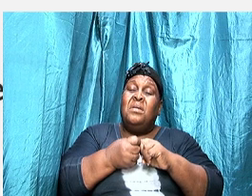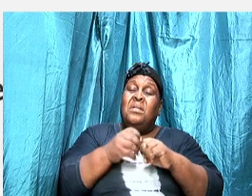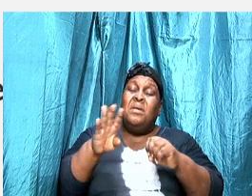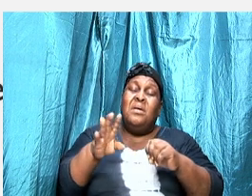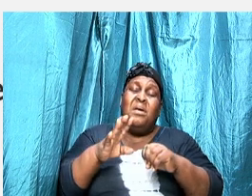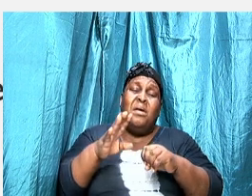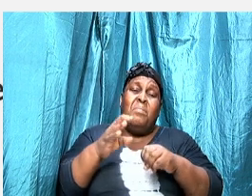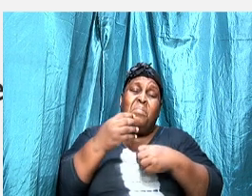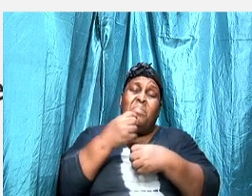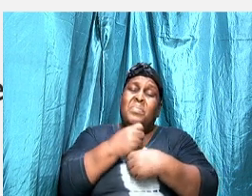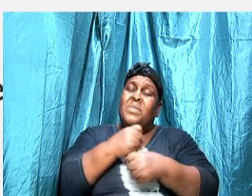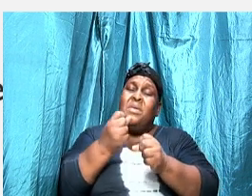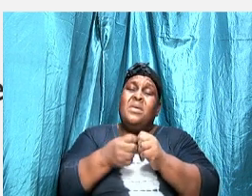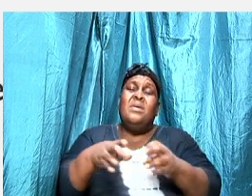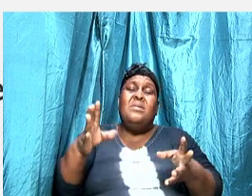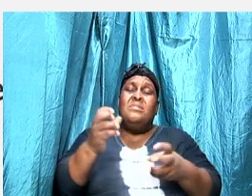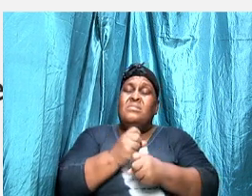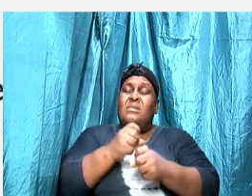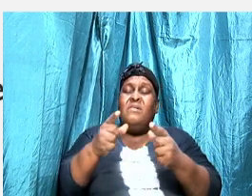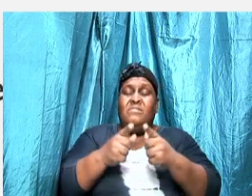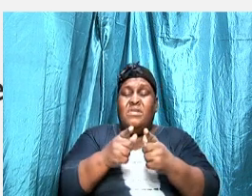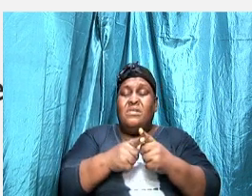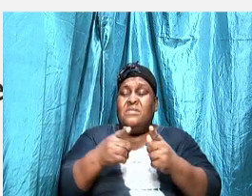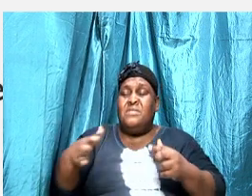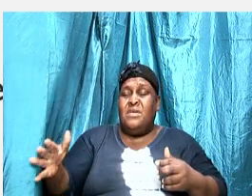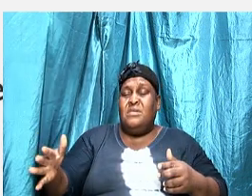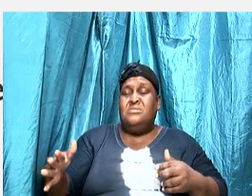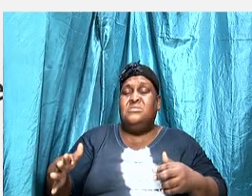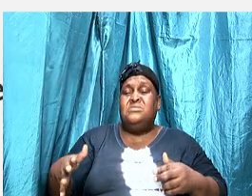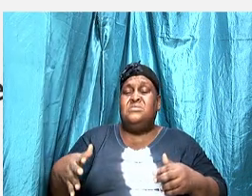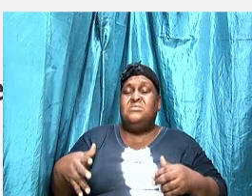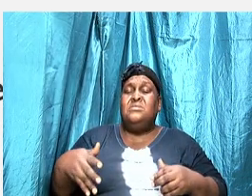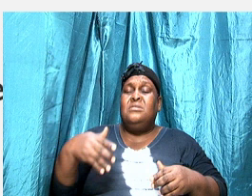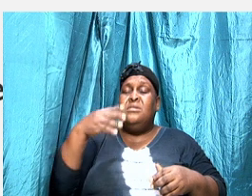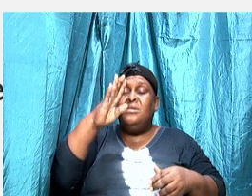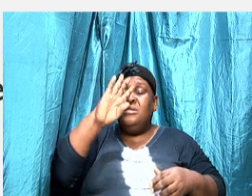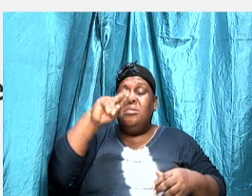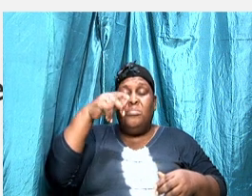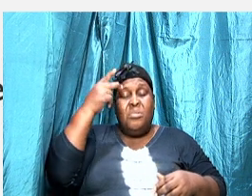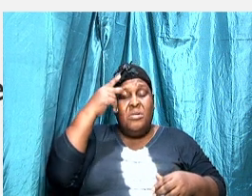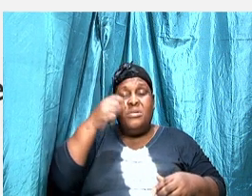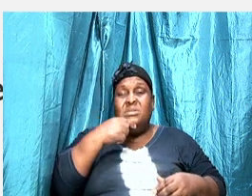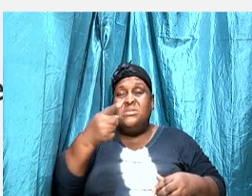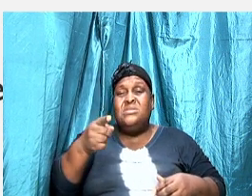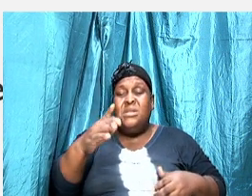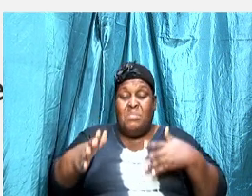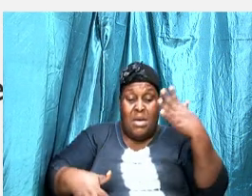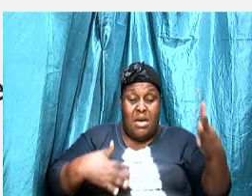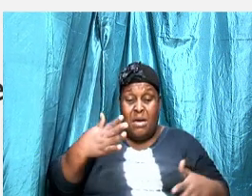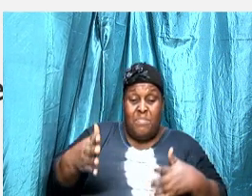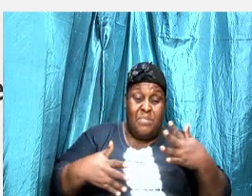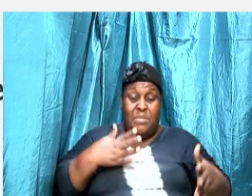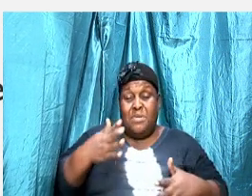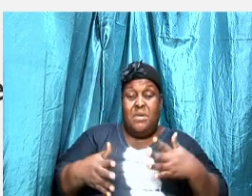he glories in those things. He glories in persecution, when people speak bad about him.